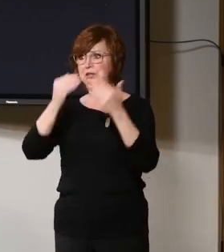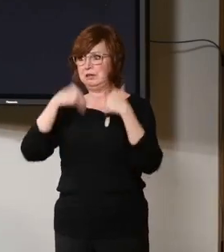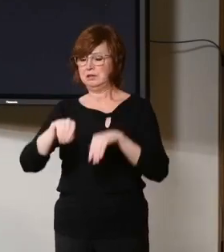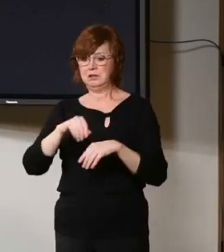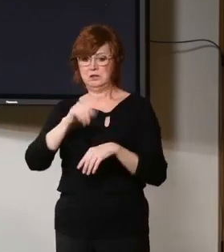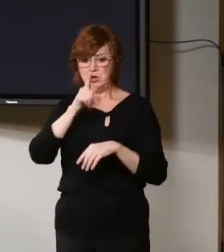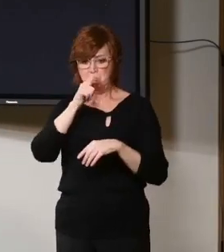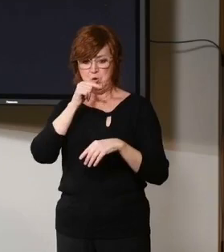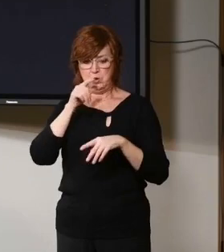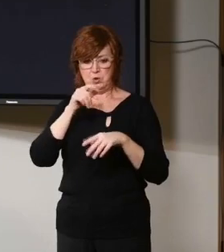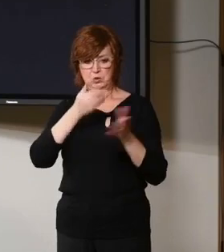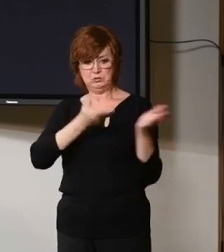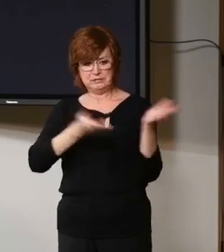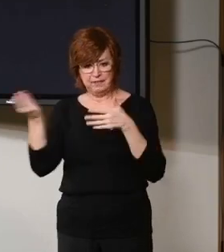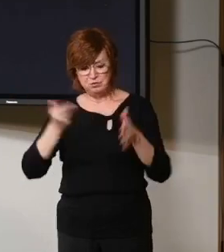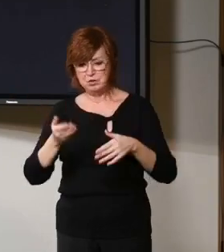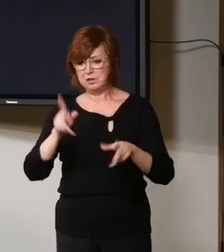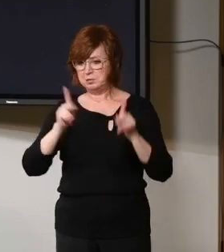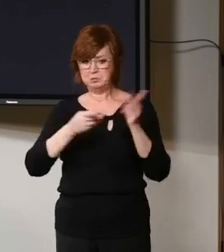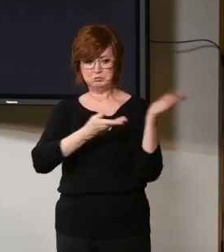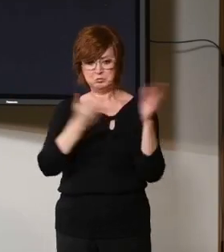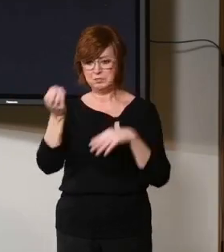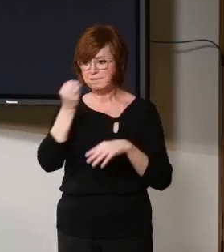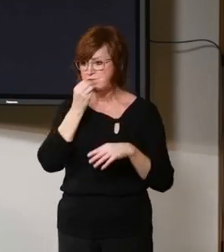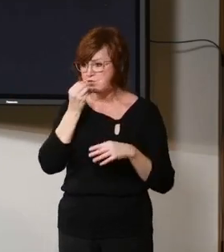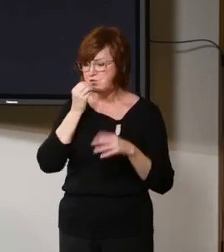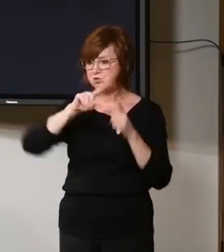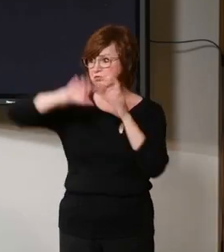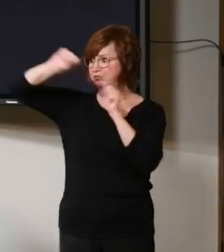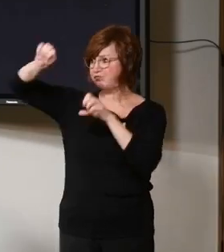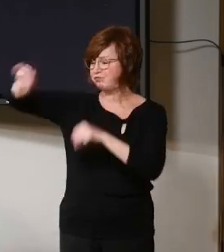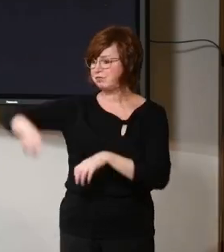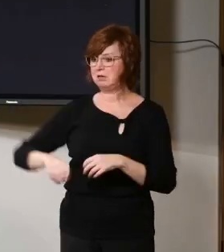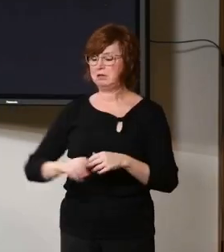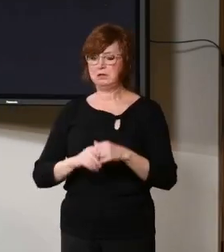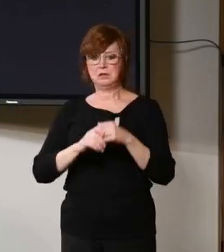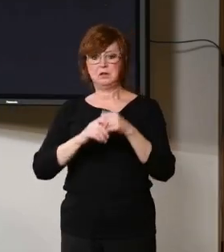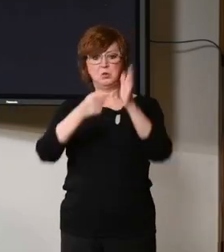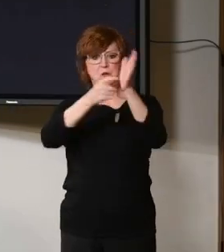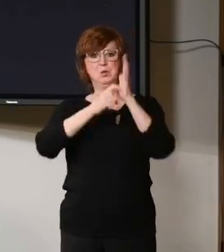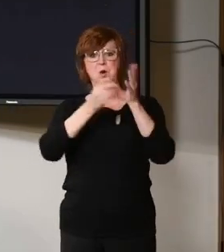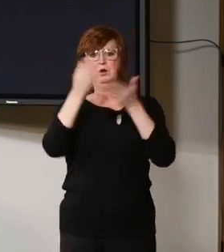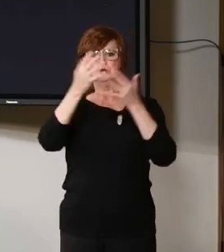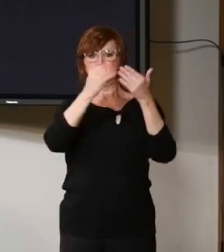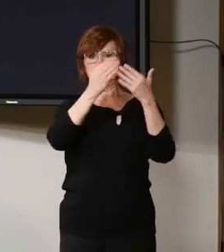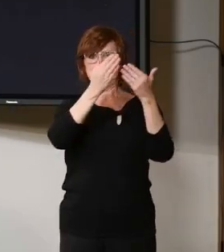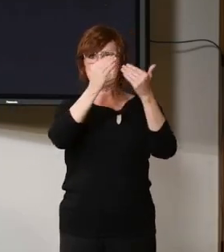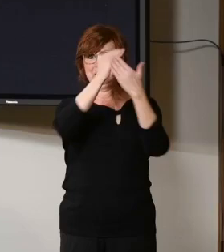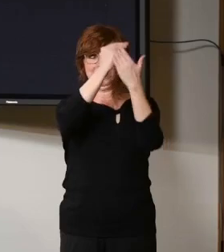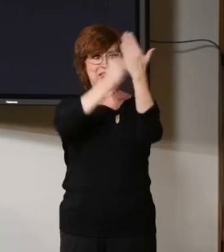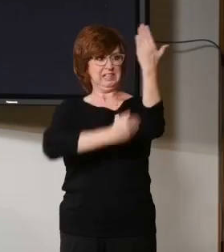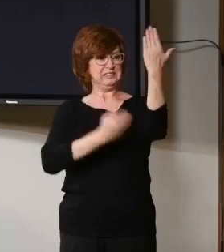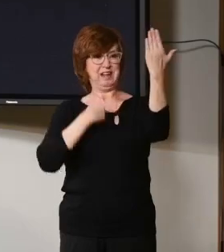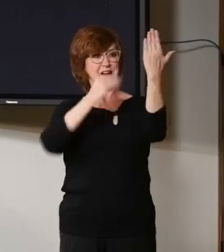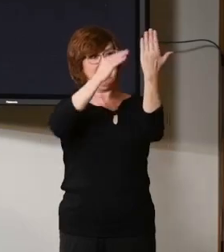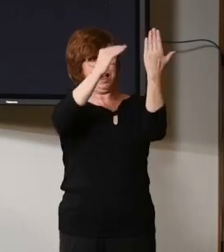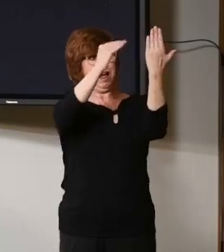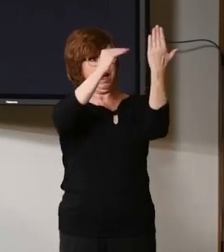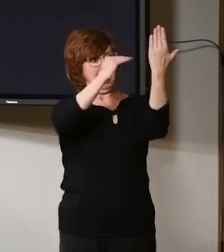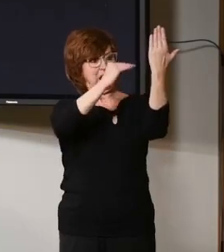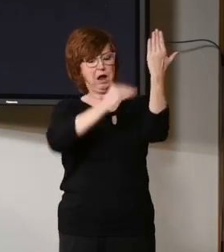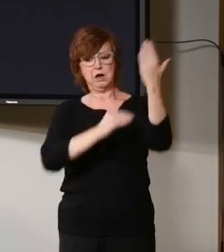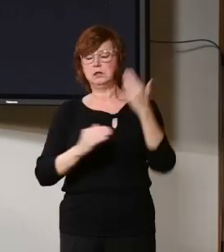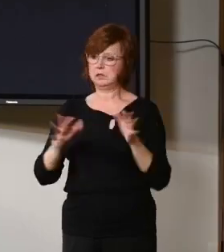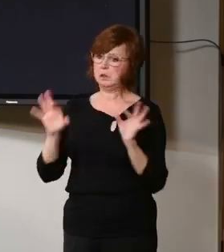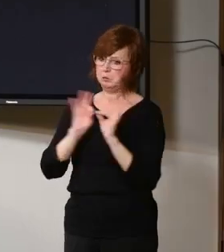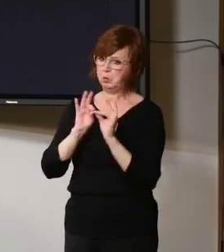transport essential goods and services, all the people who are mentioned in the essential services list. And it is important that we all recognize